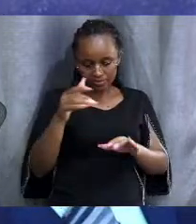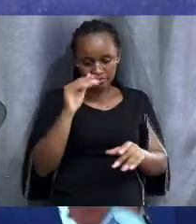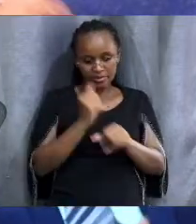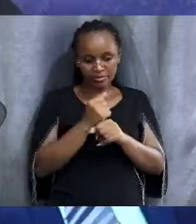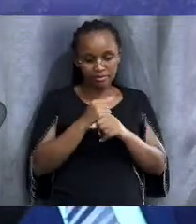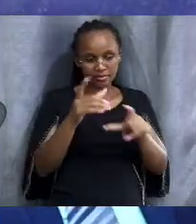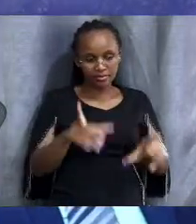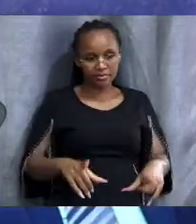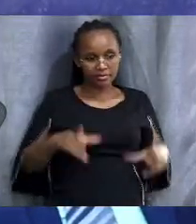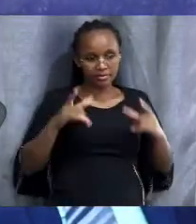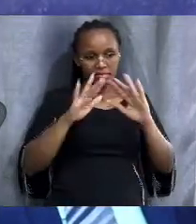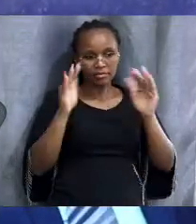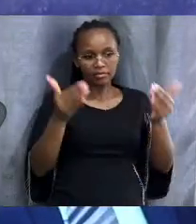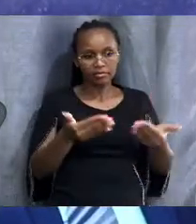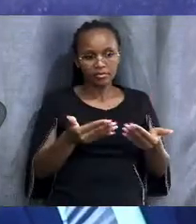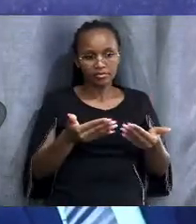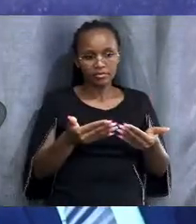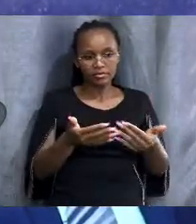them into this world.